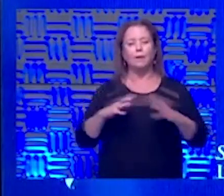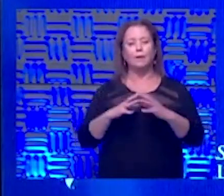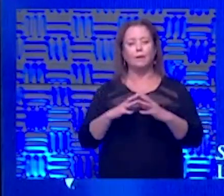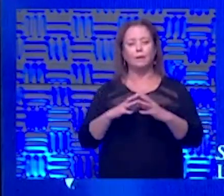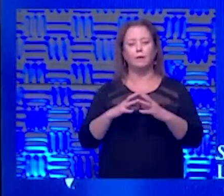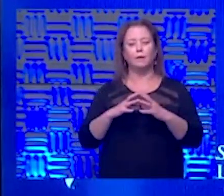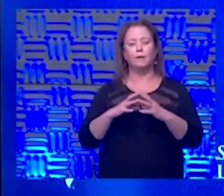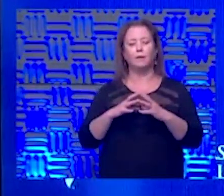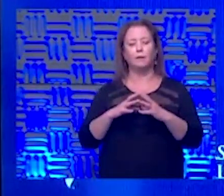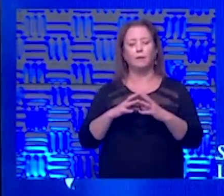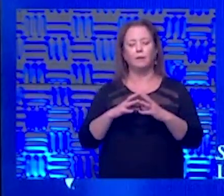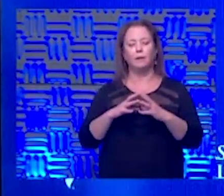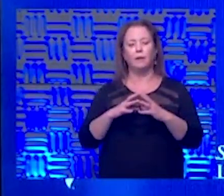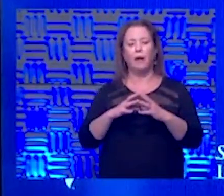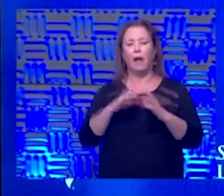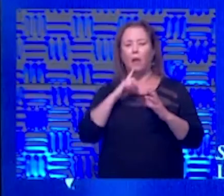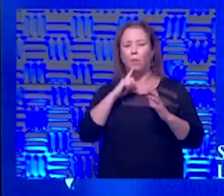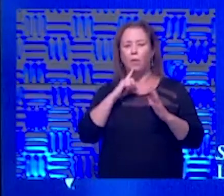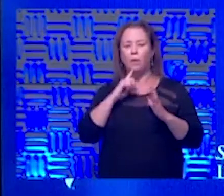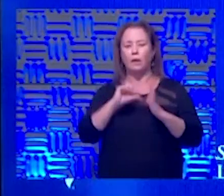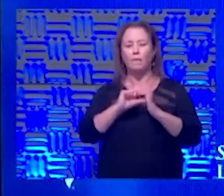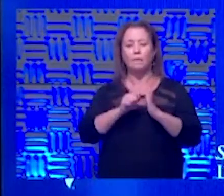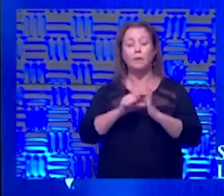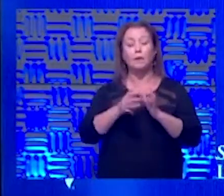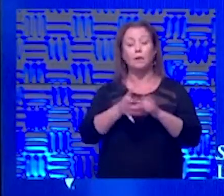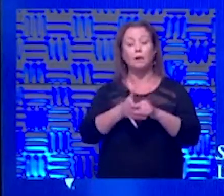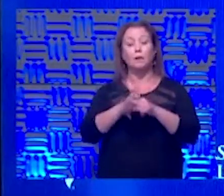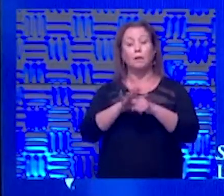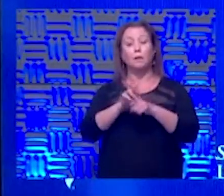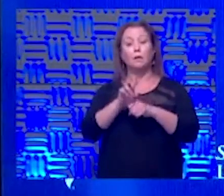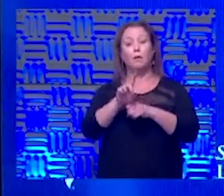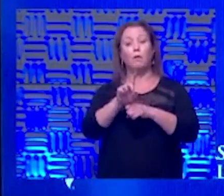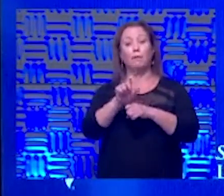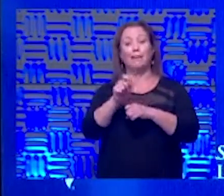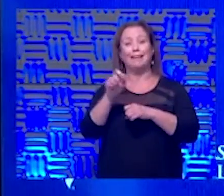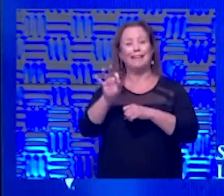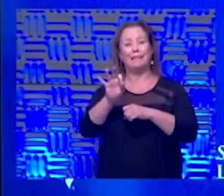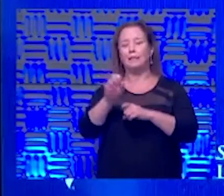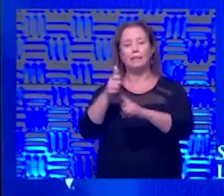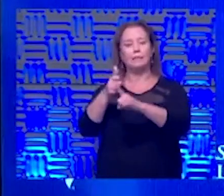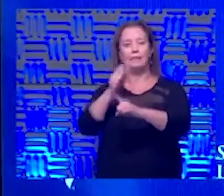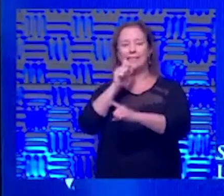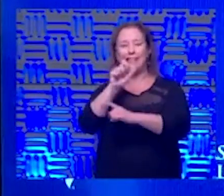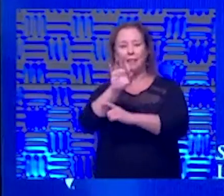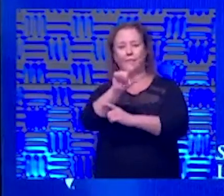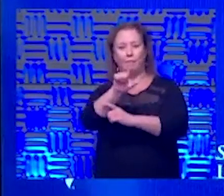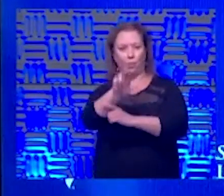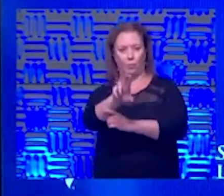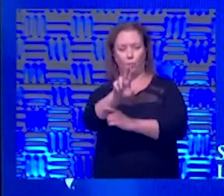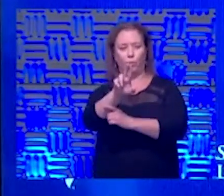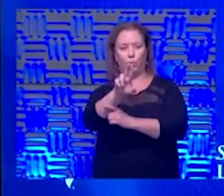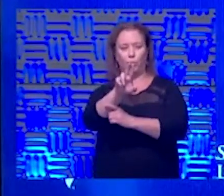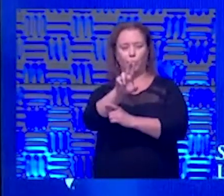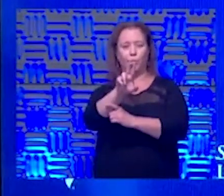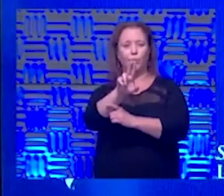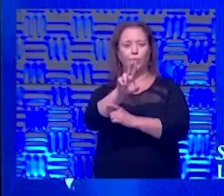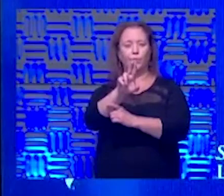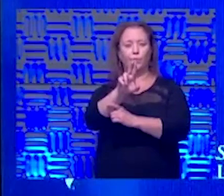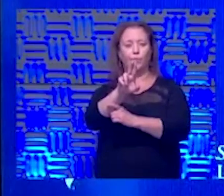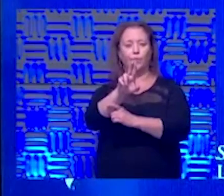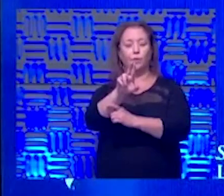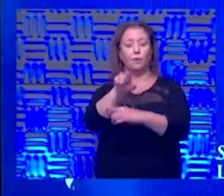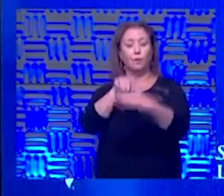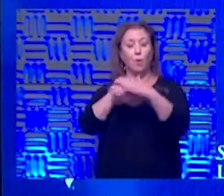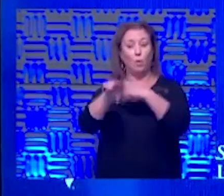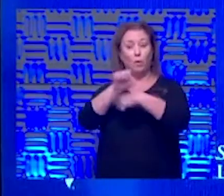urge you to do is to remember that COVID-19 is not influenza, and that if, like going to